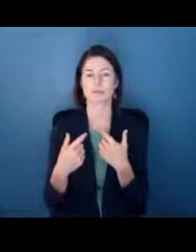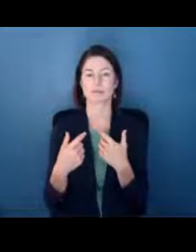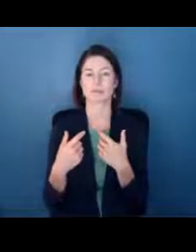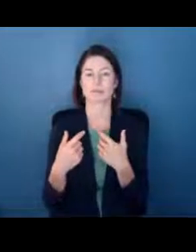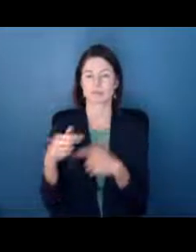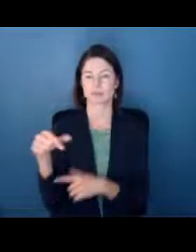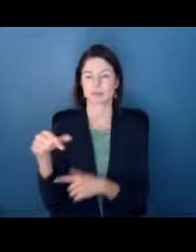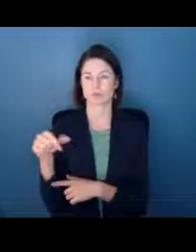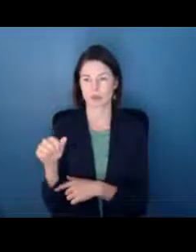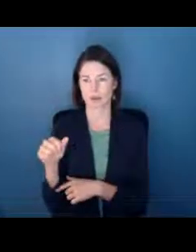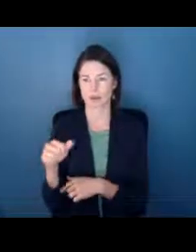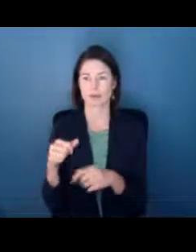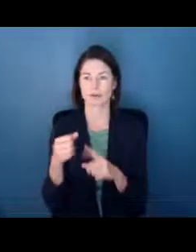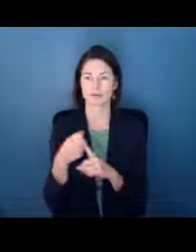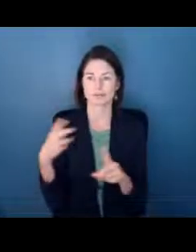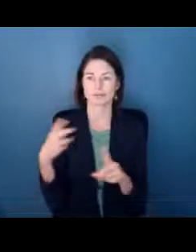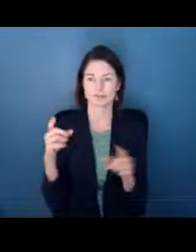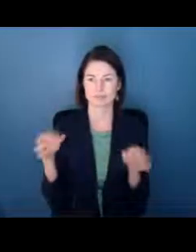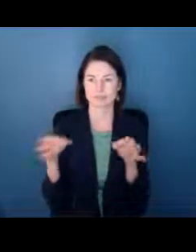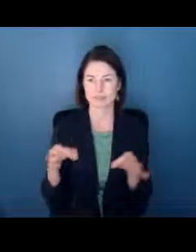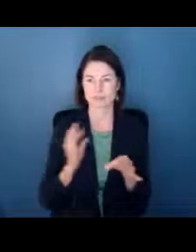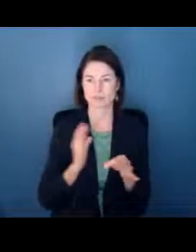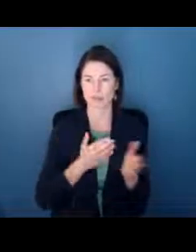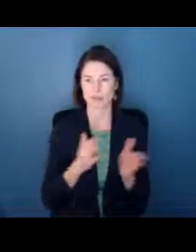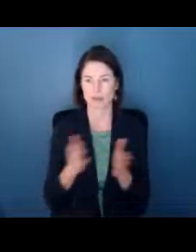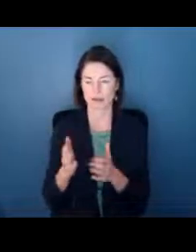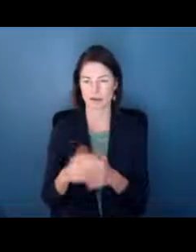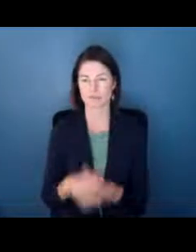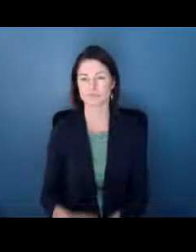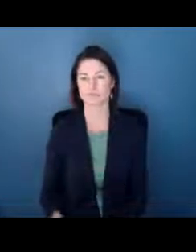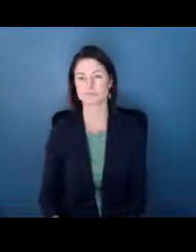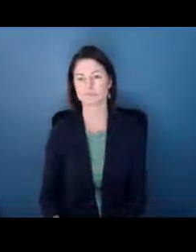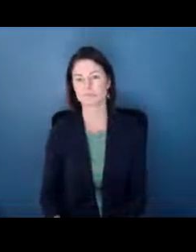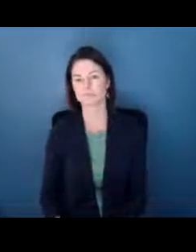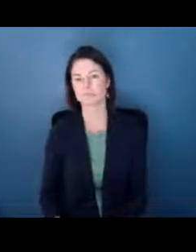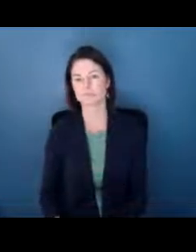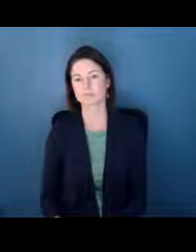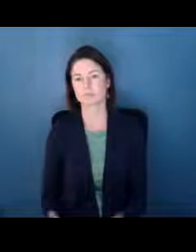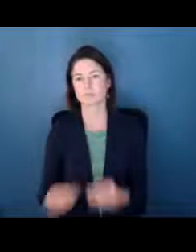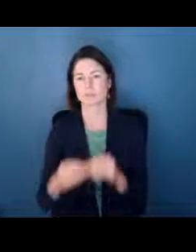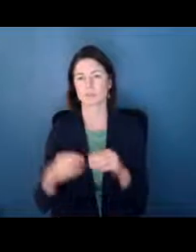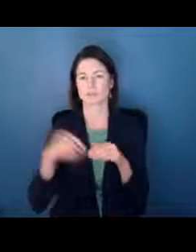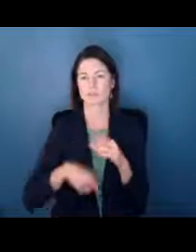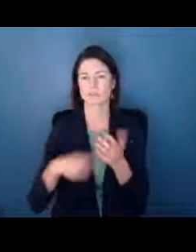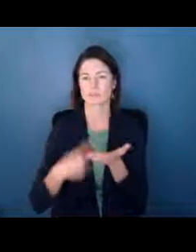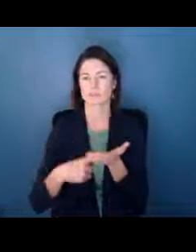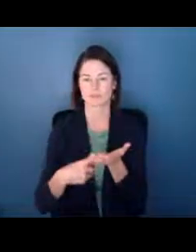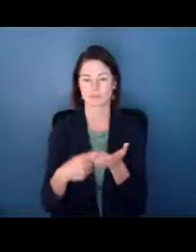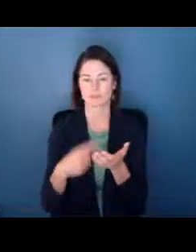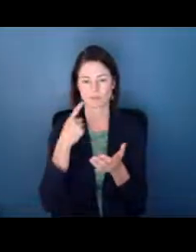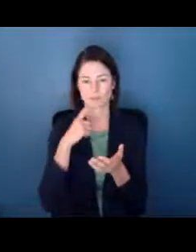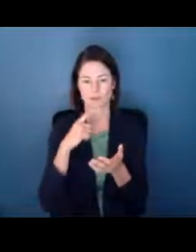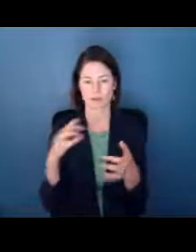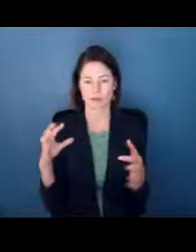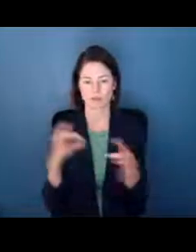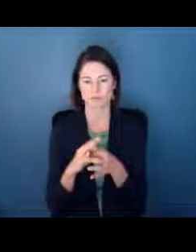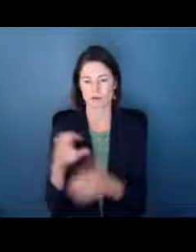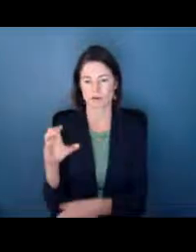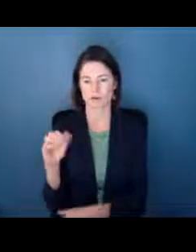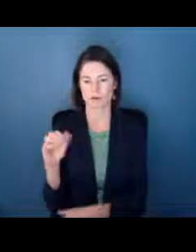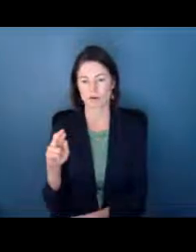with that. We're here presenting today. We'll have a much deeper dive at the joint CARB HCD CTC